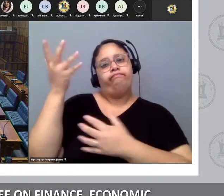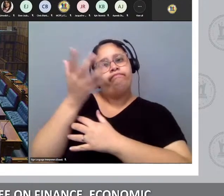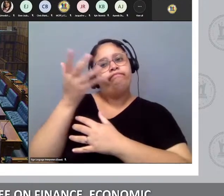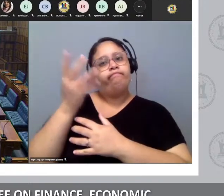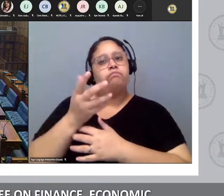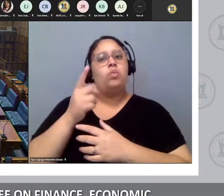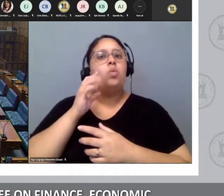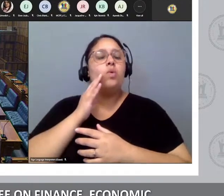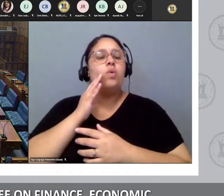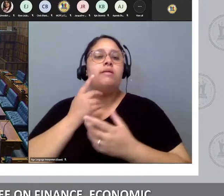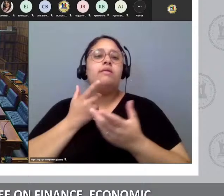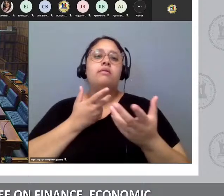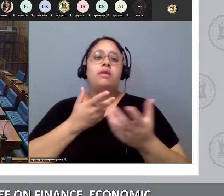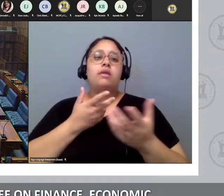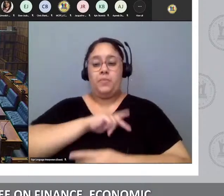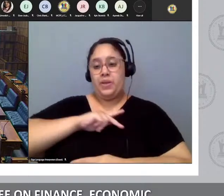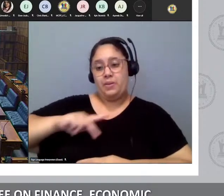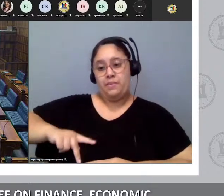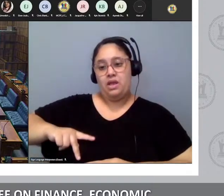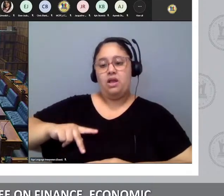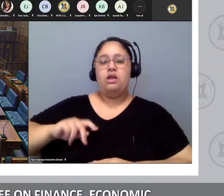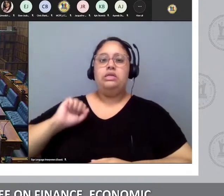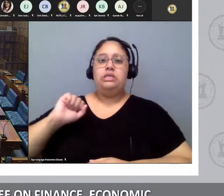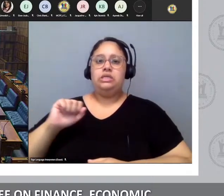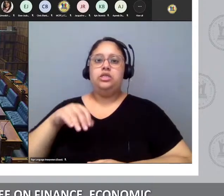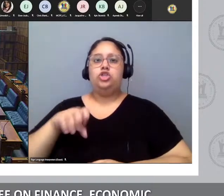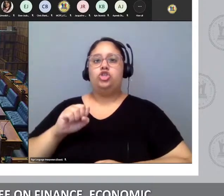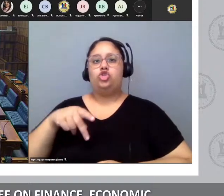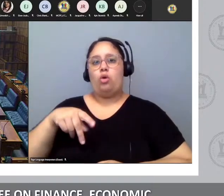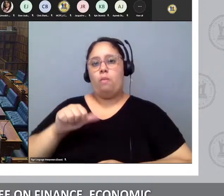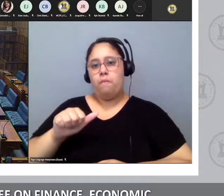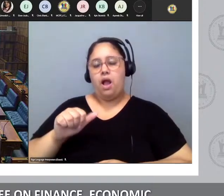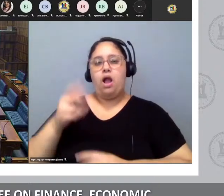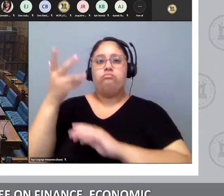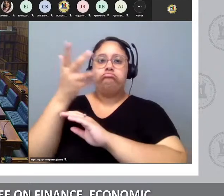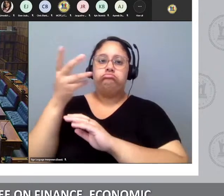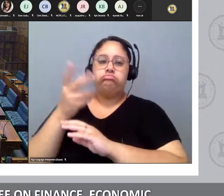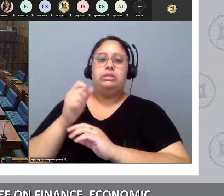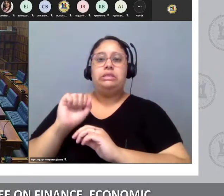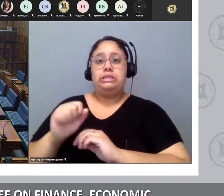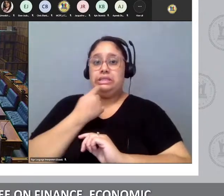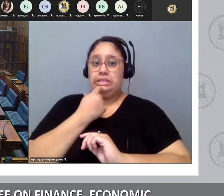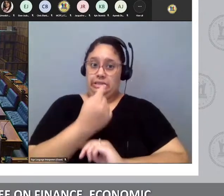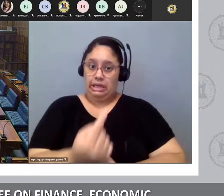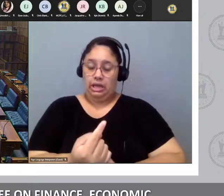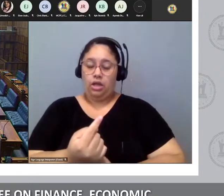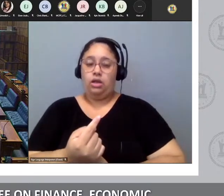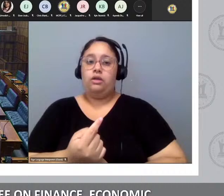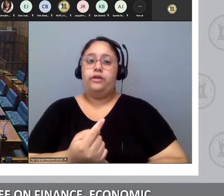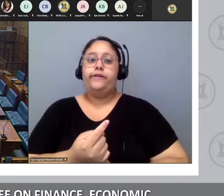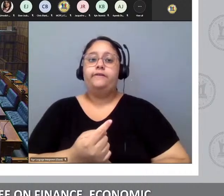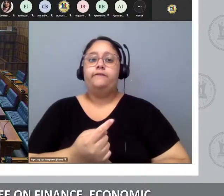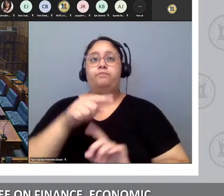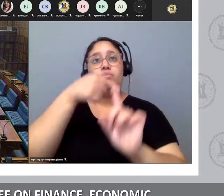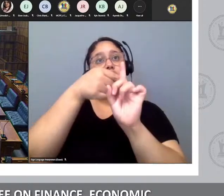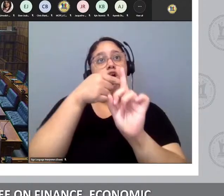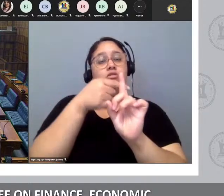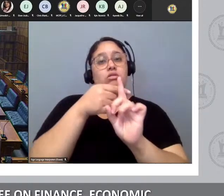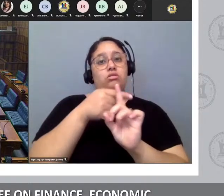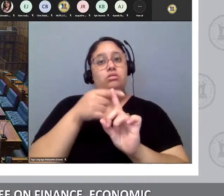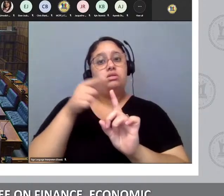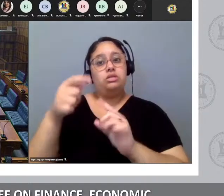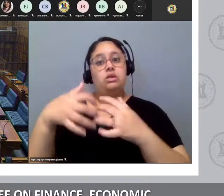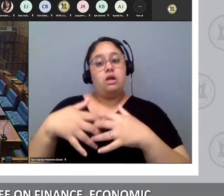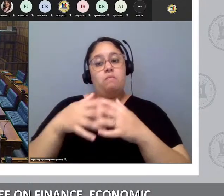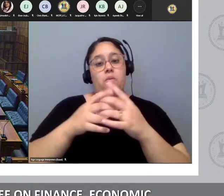even a point where the premier in his date of The Province addressed and says uh the targets that have